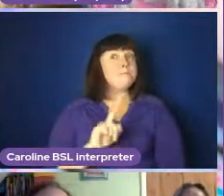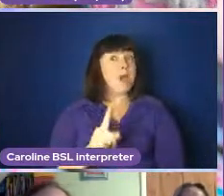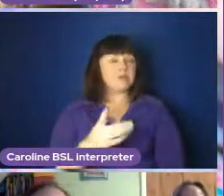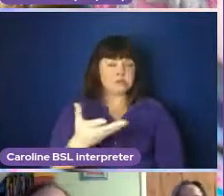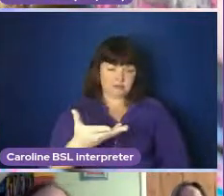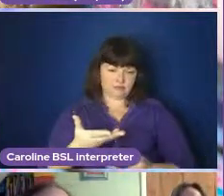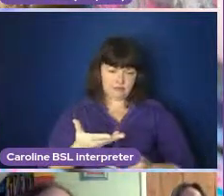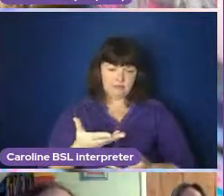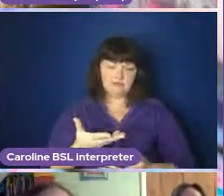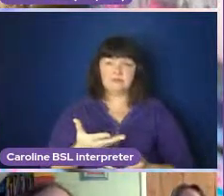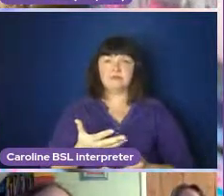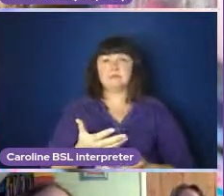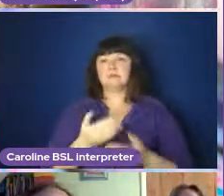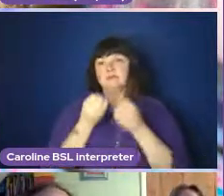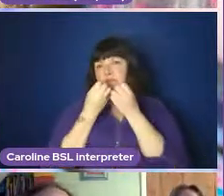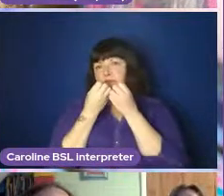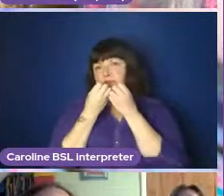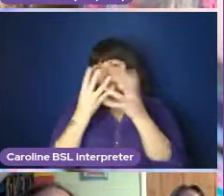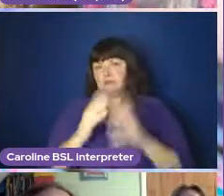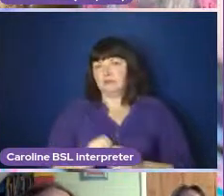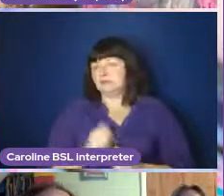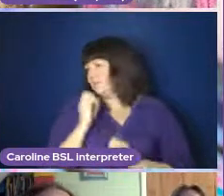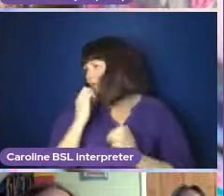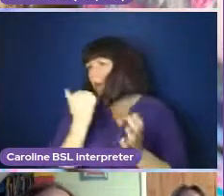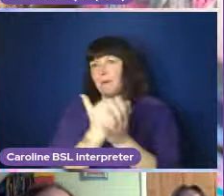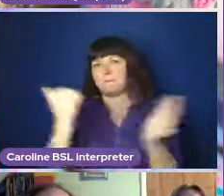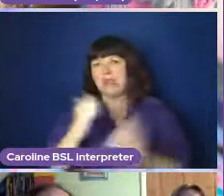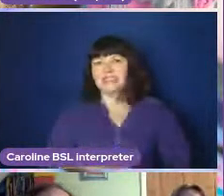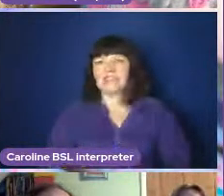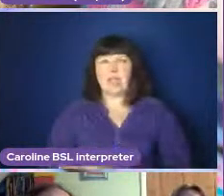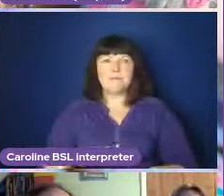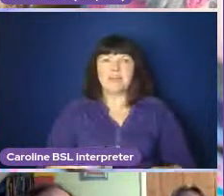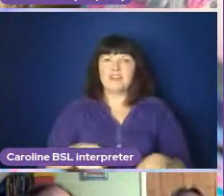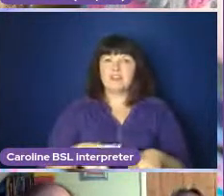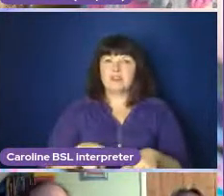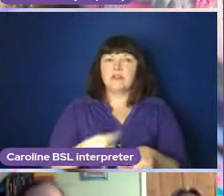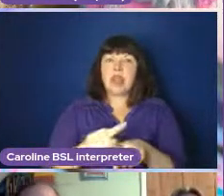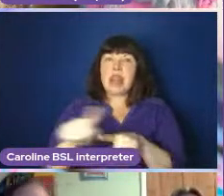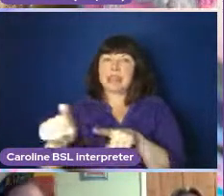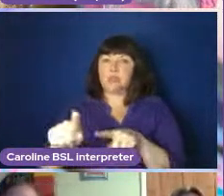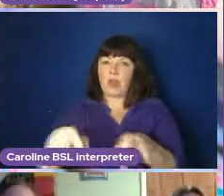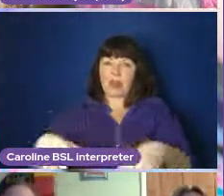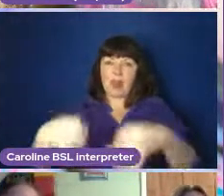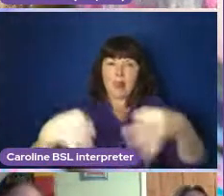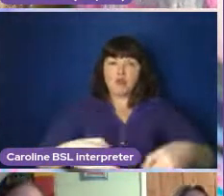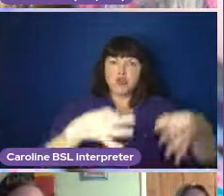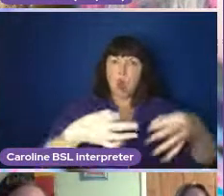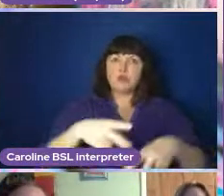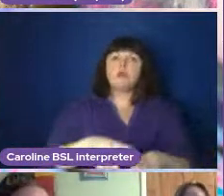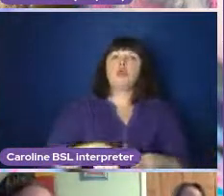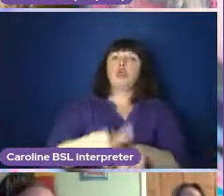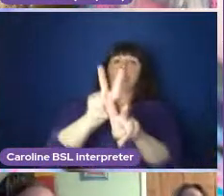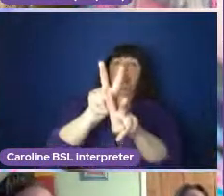amazing. So I might wear them next week and just stick my feet on the screen just for my own entertainment. But if you